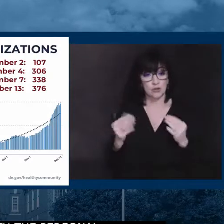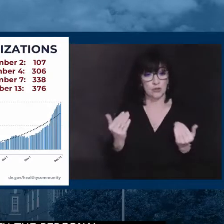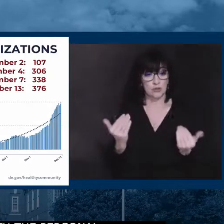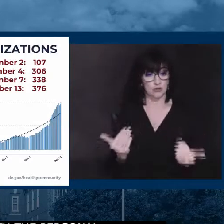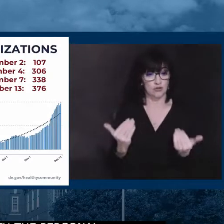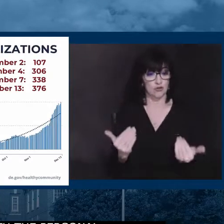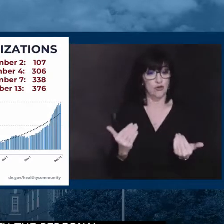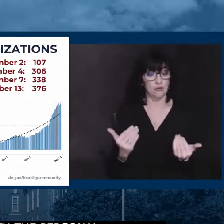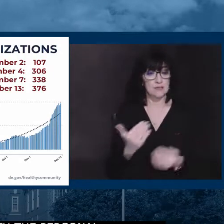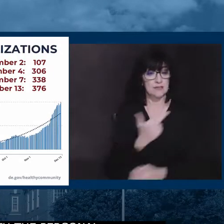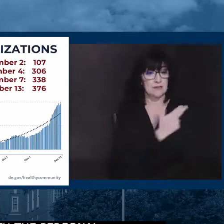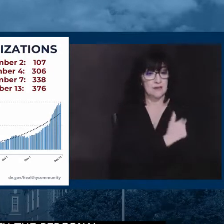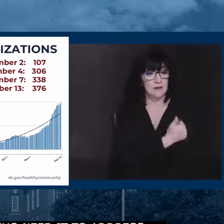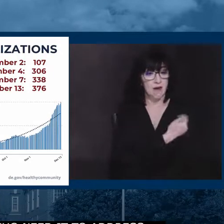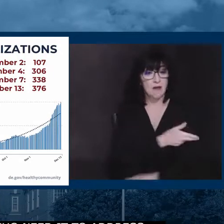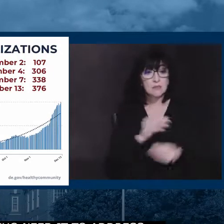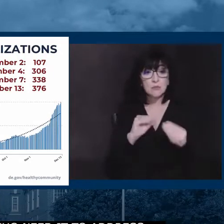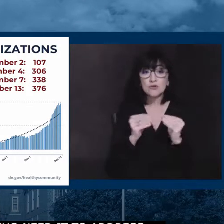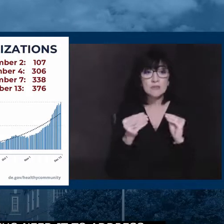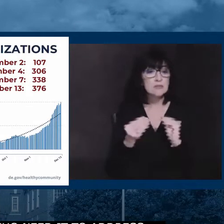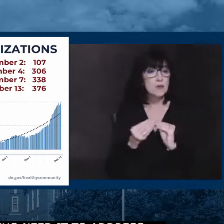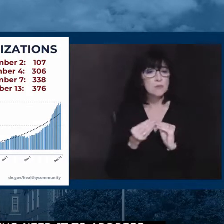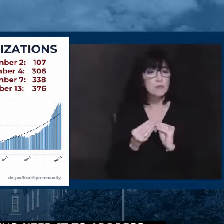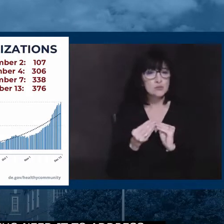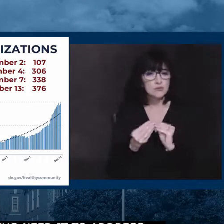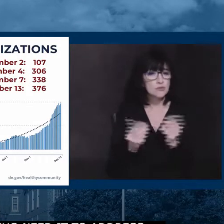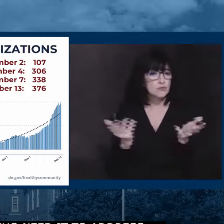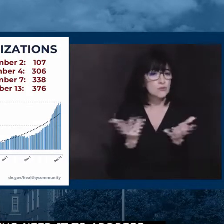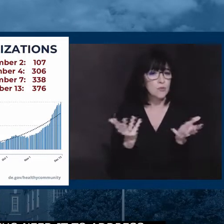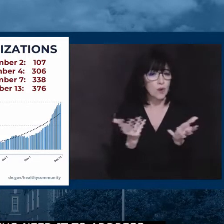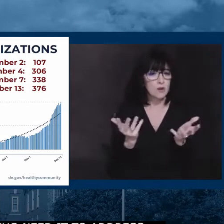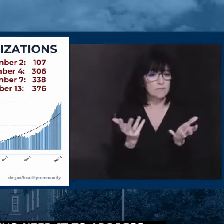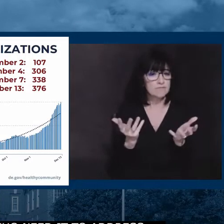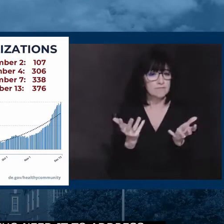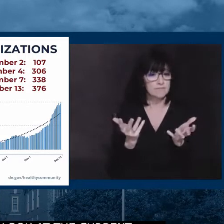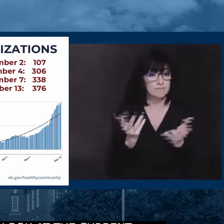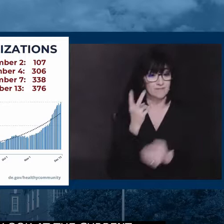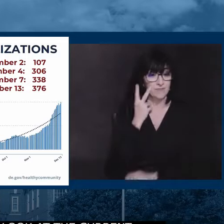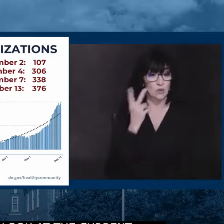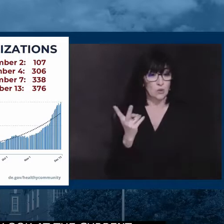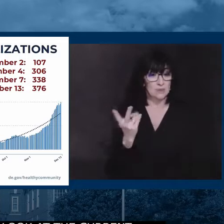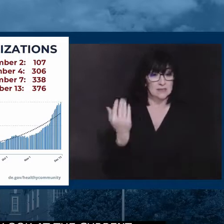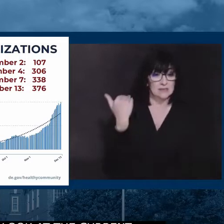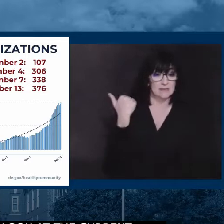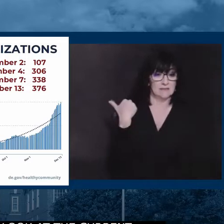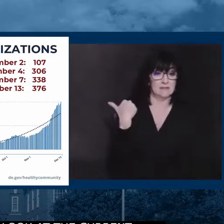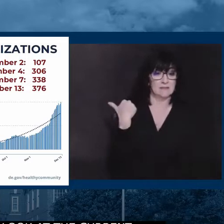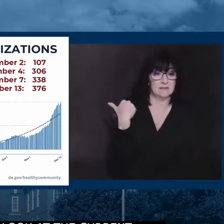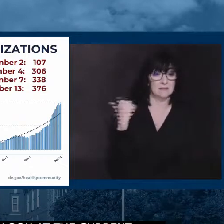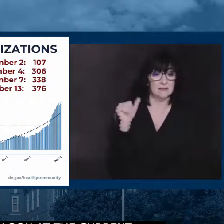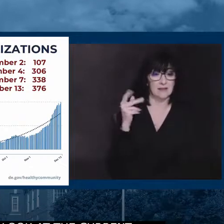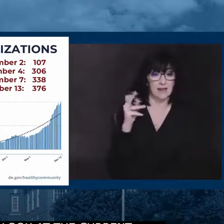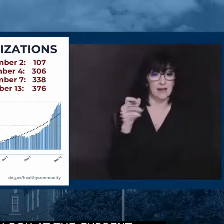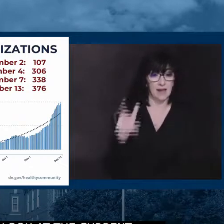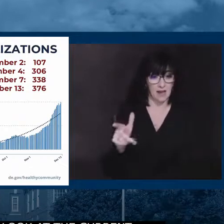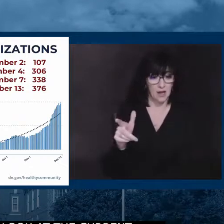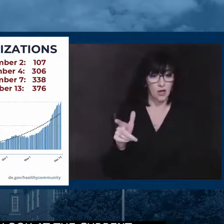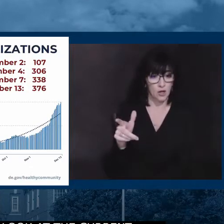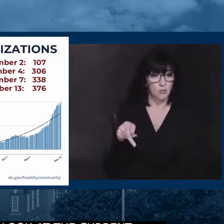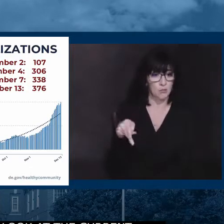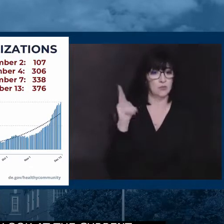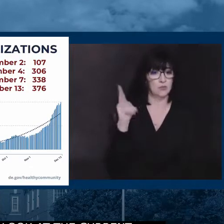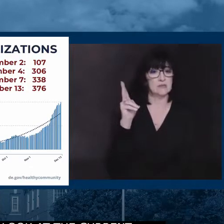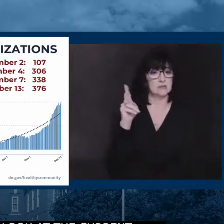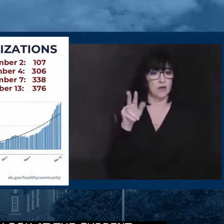run-up happened here back in April and what we've just experienced in November